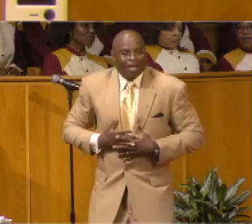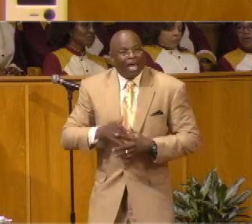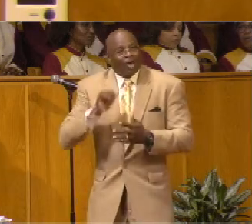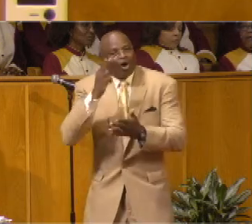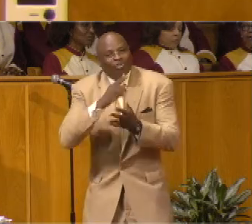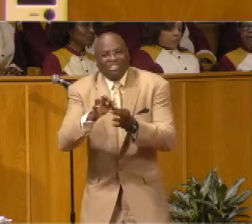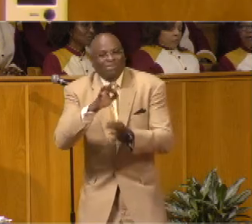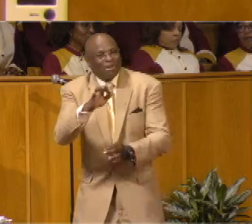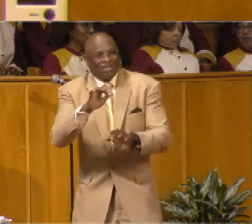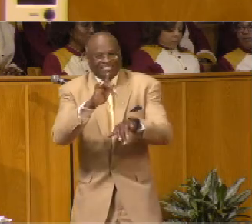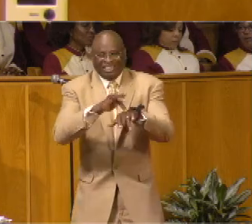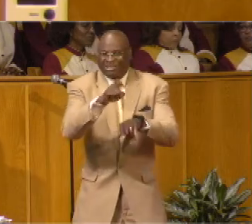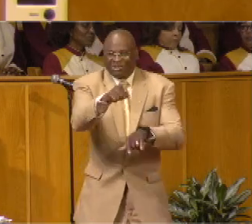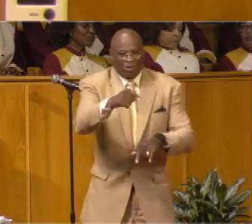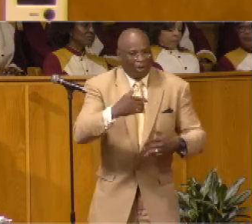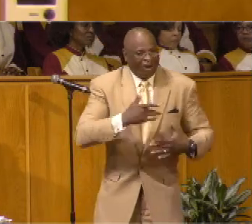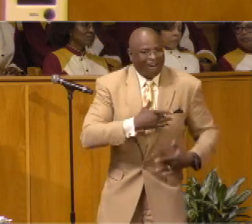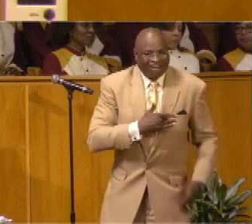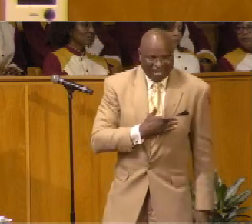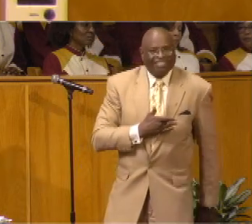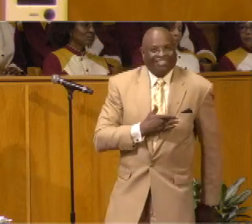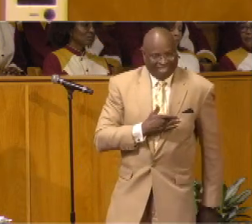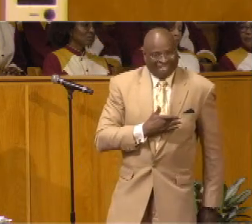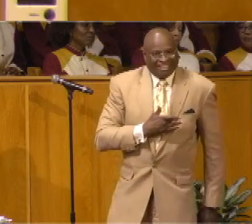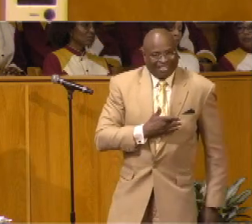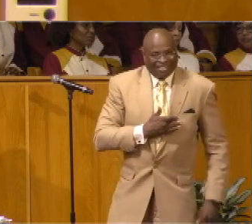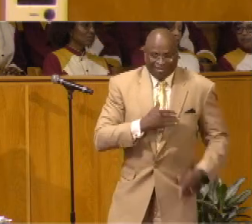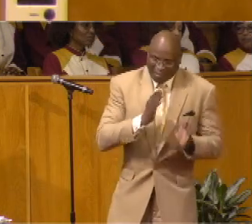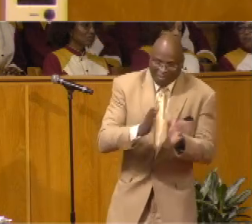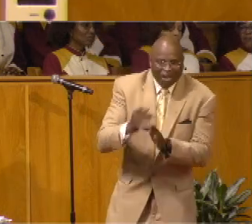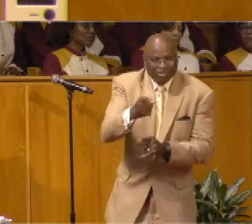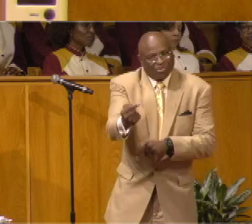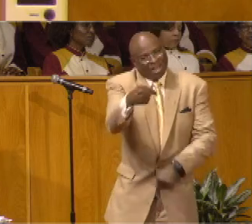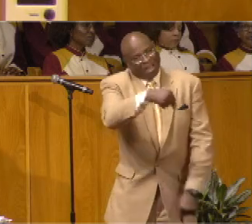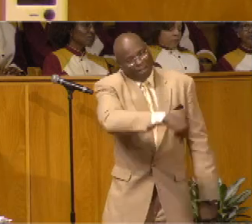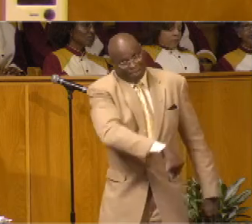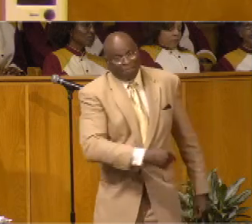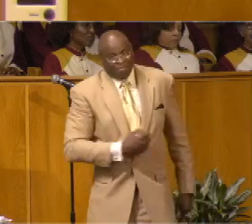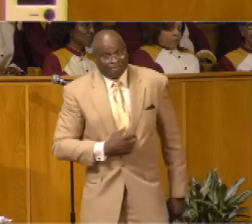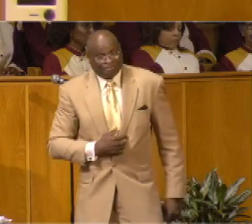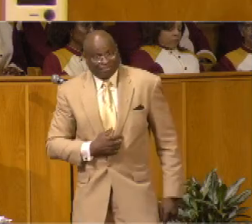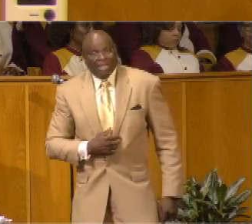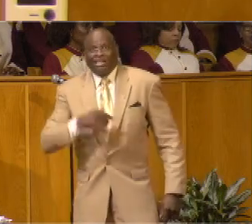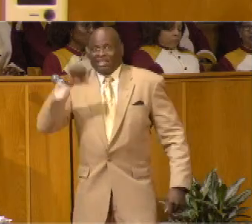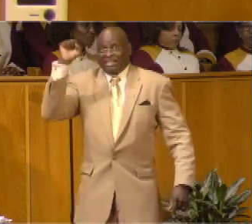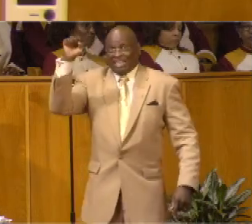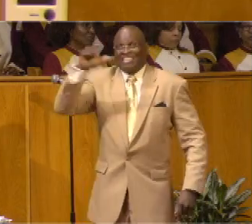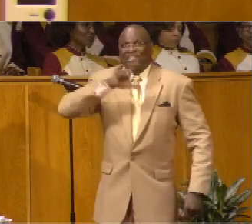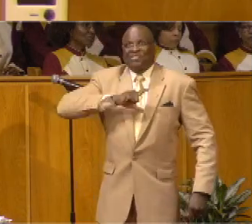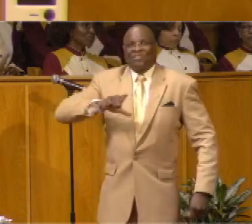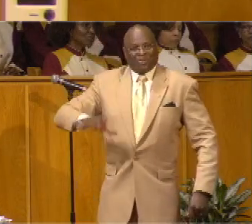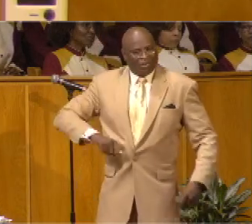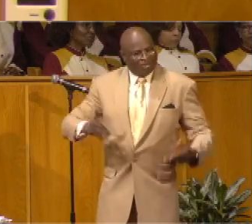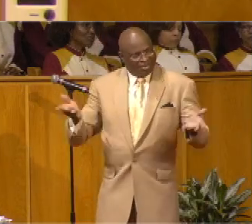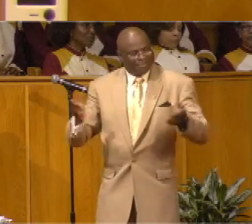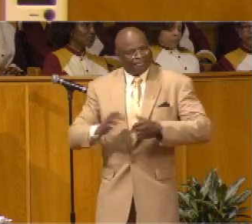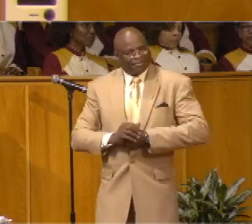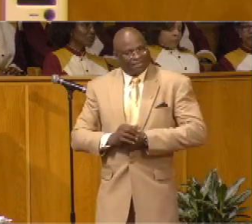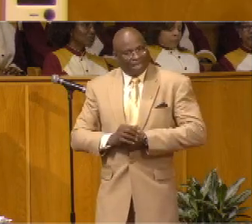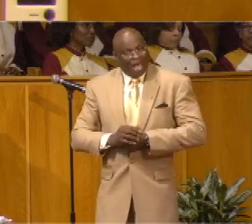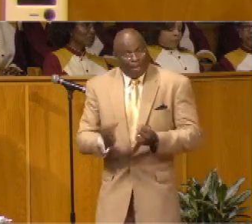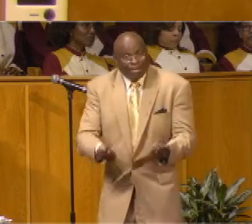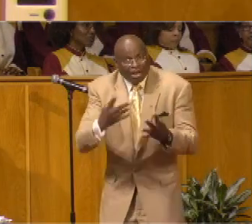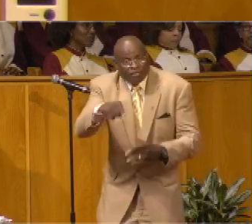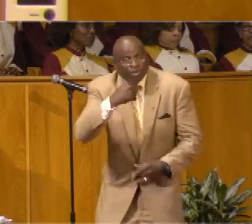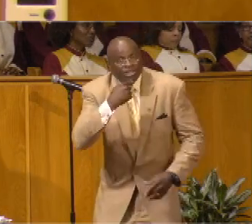the Holy Spirit ordering your steps to say yes to the Lord. And the minute